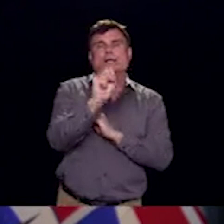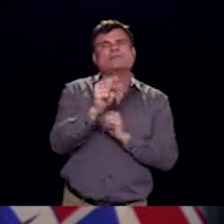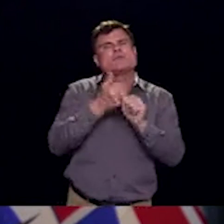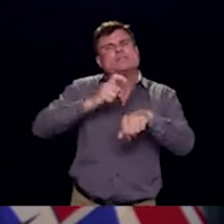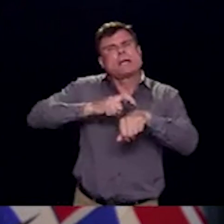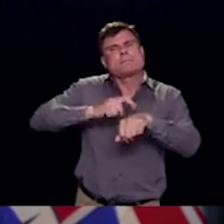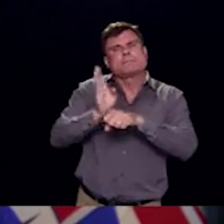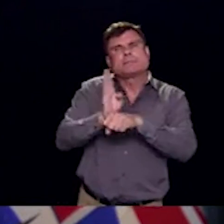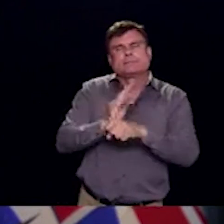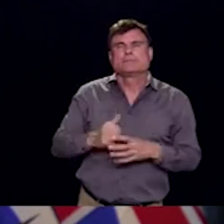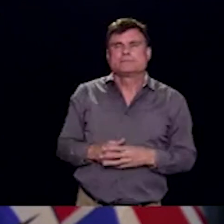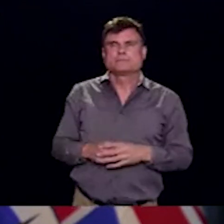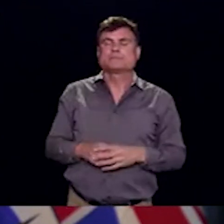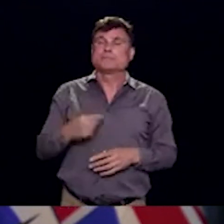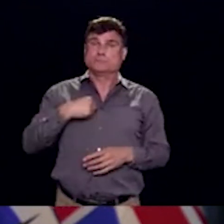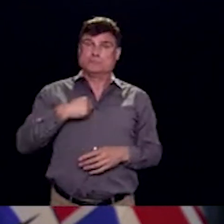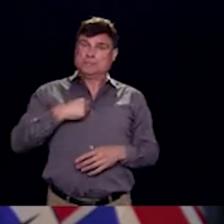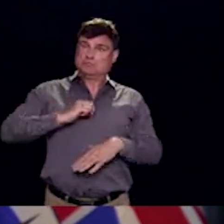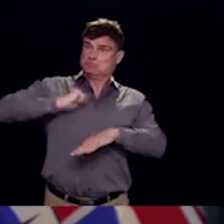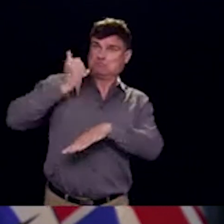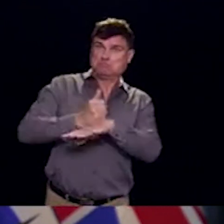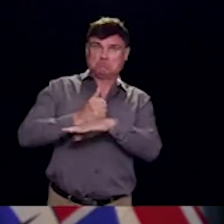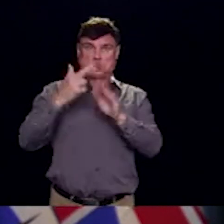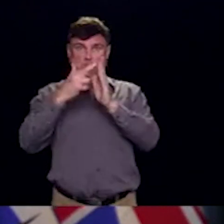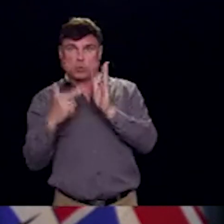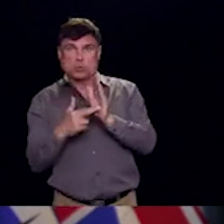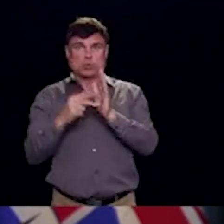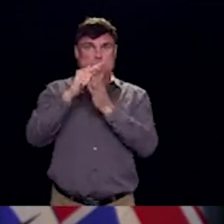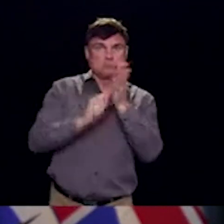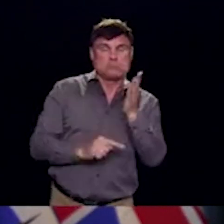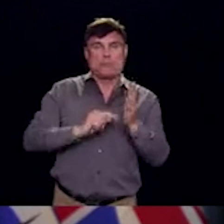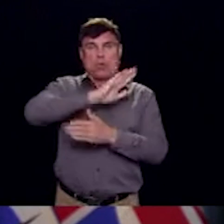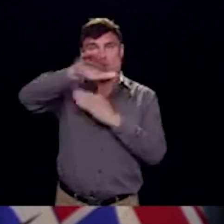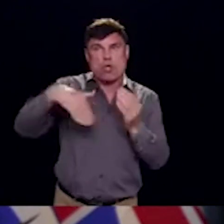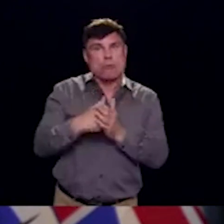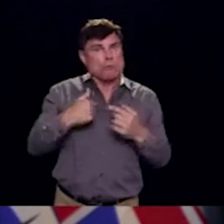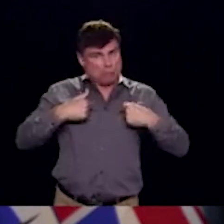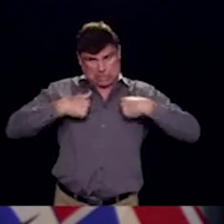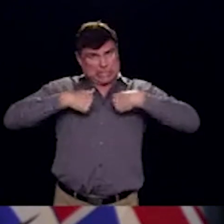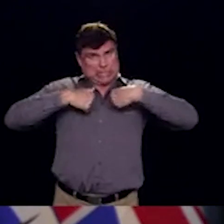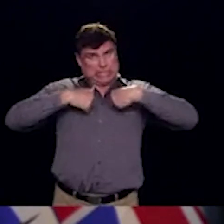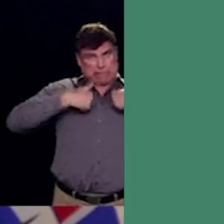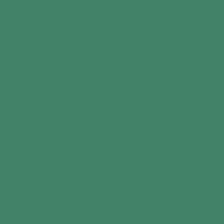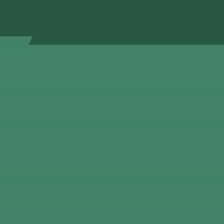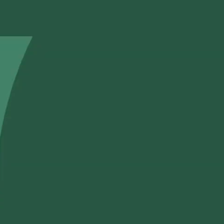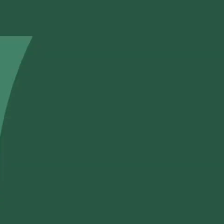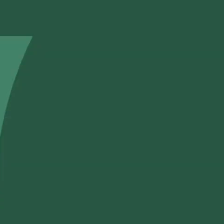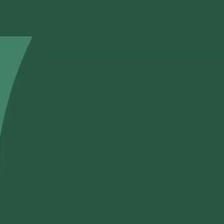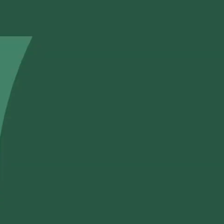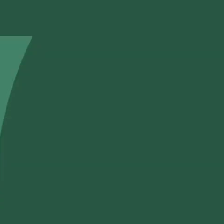wearing, but I certainly wear one when I take transit, when I go into stores, and I expect others will too.